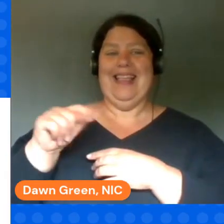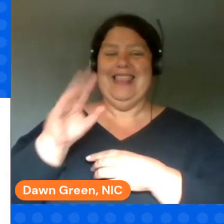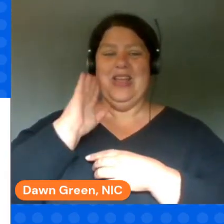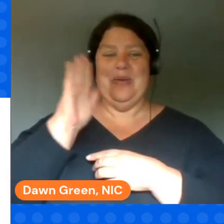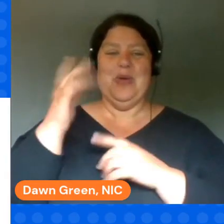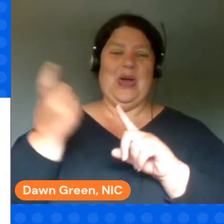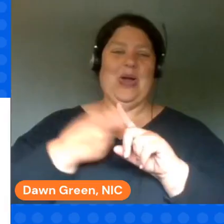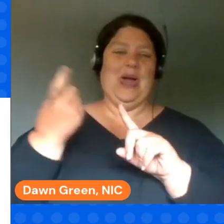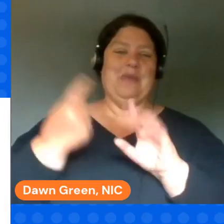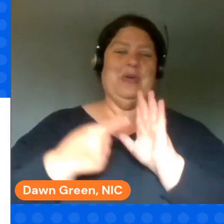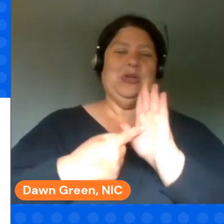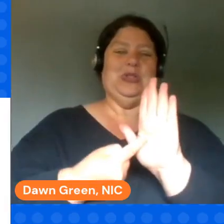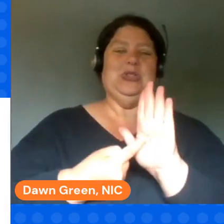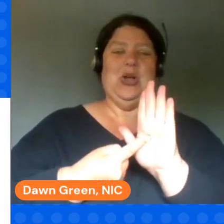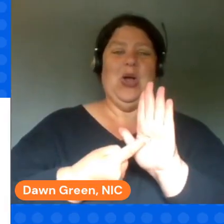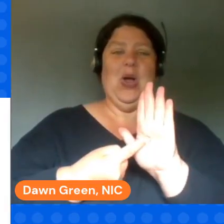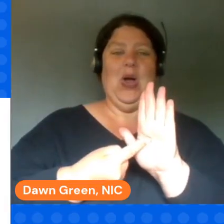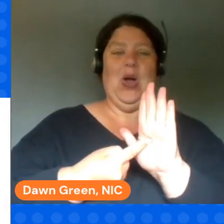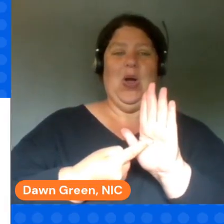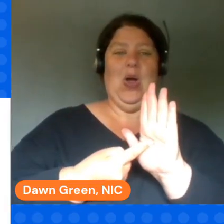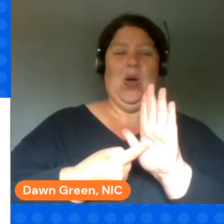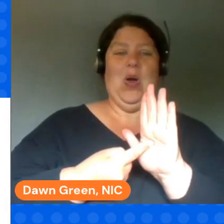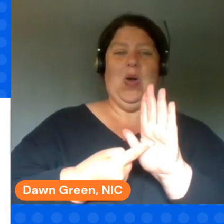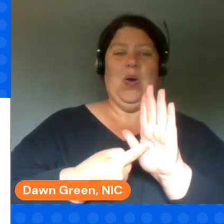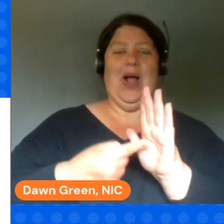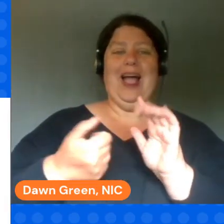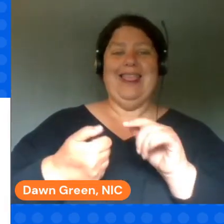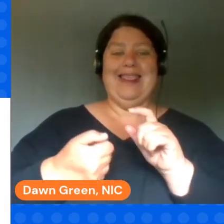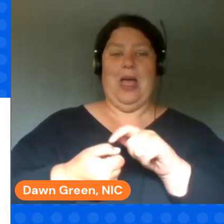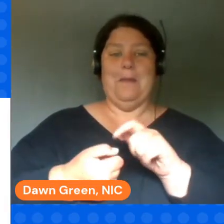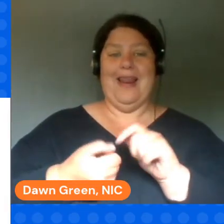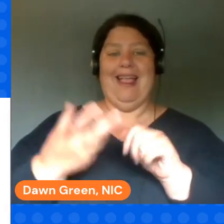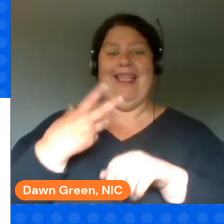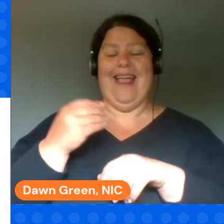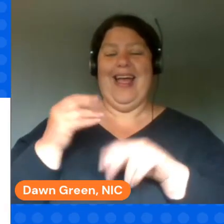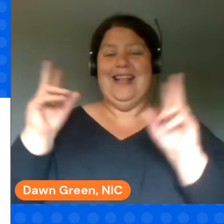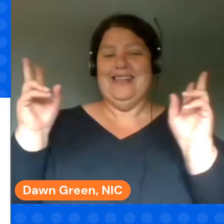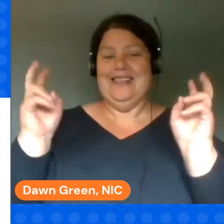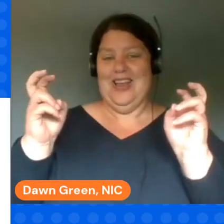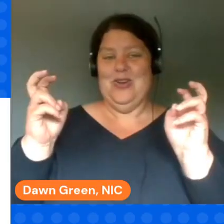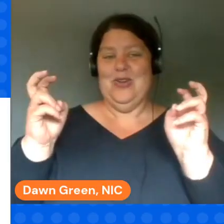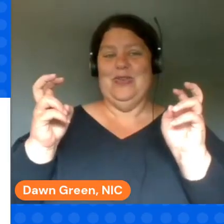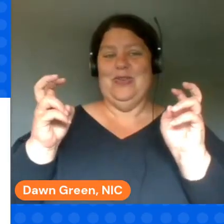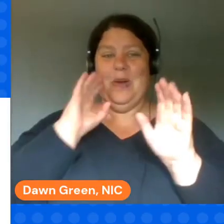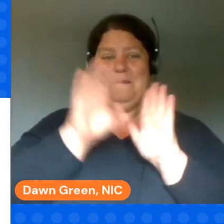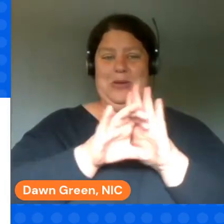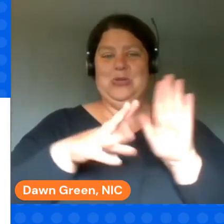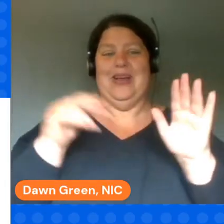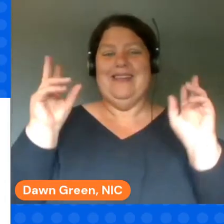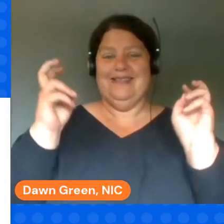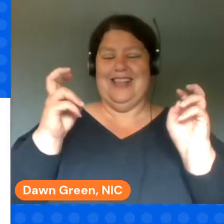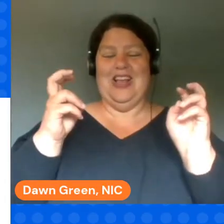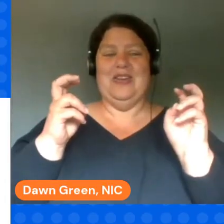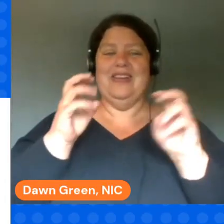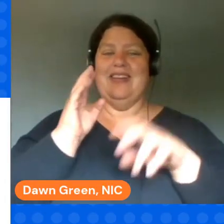the thumbnail of the project and also the title from the project directly. So it really looks wonderful when you upload projects. And this is nice